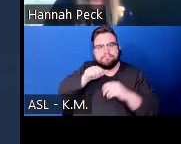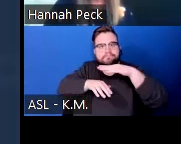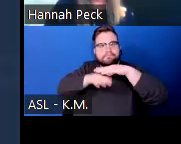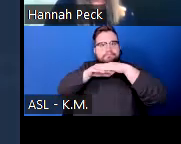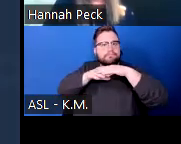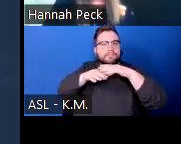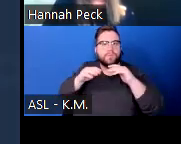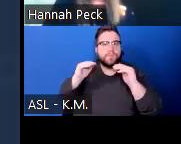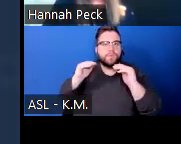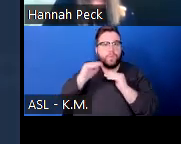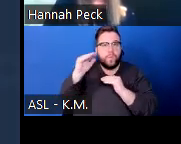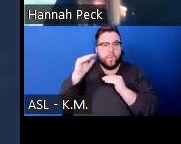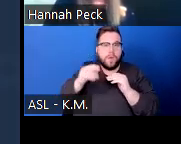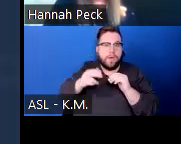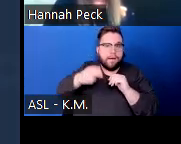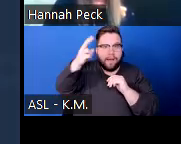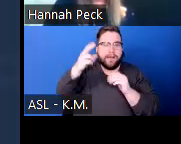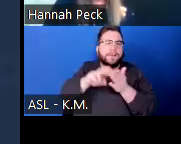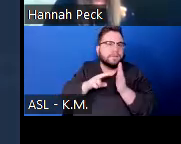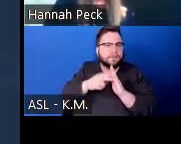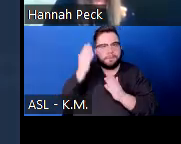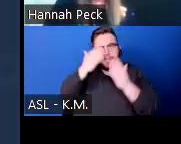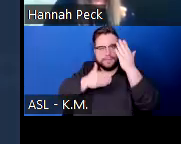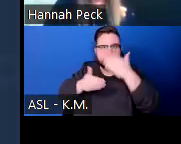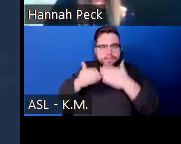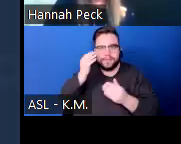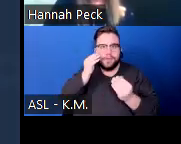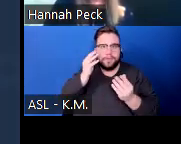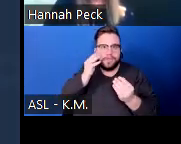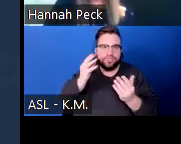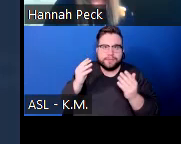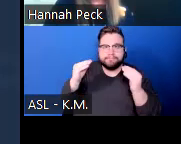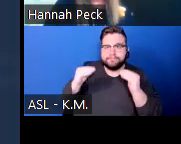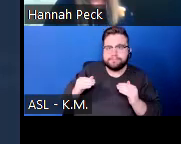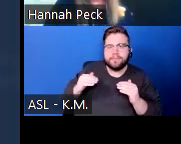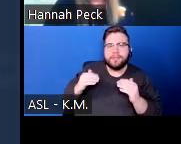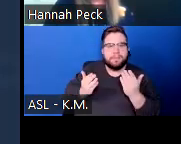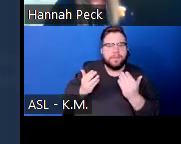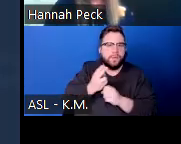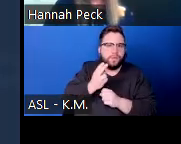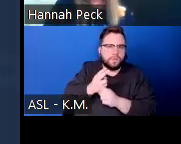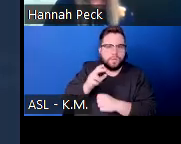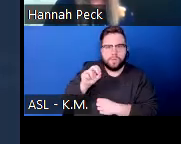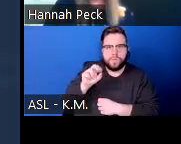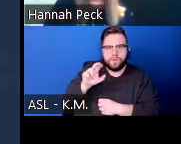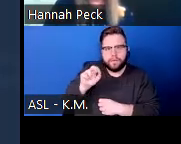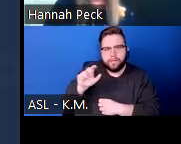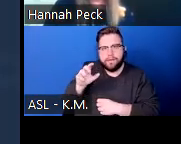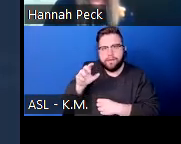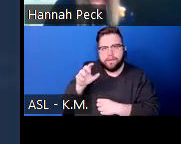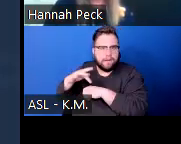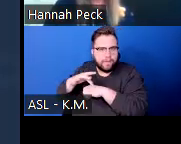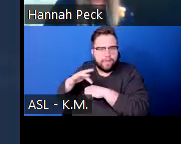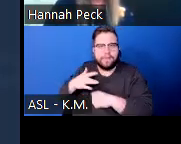information. We might think of the oral and tactile sense with chew and fidget toys. Next, allow kids to work in